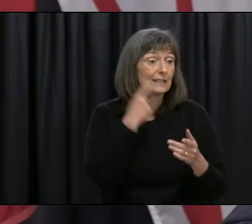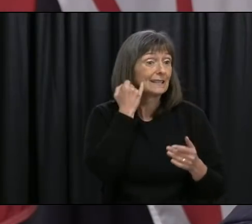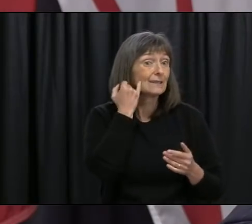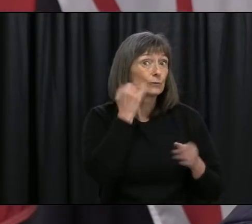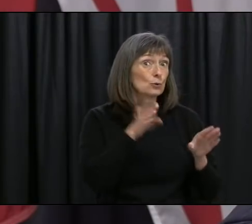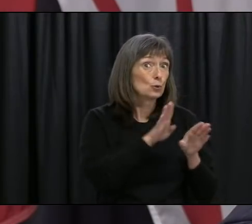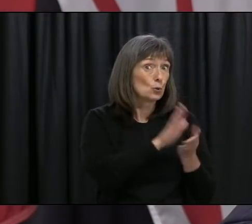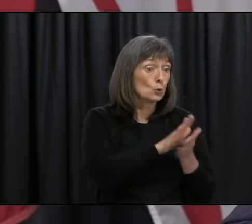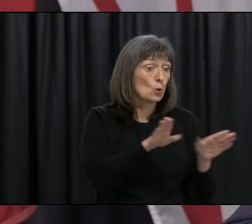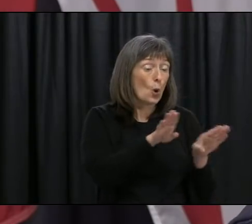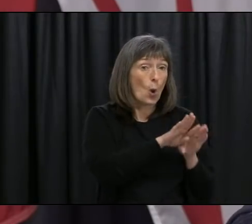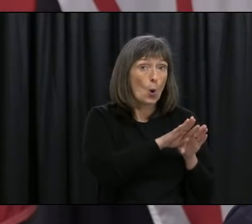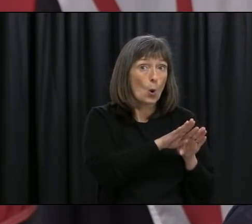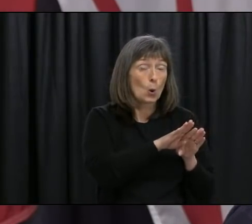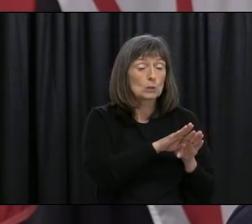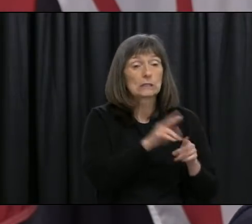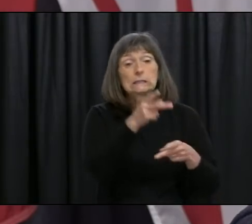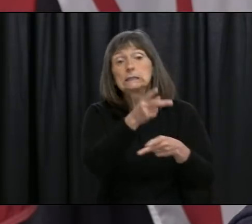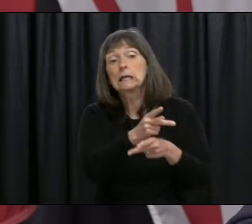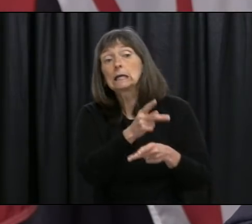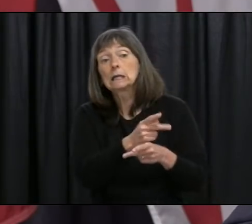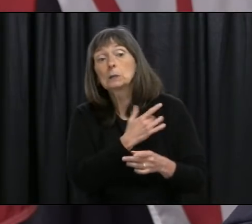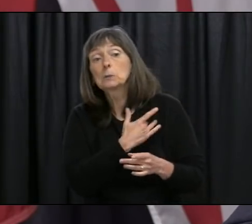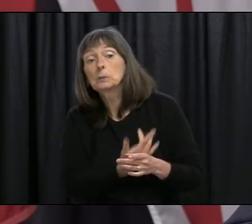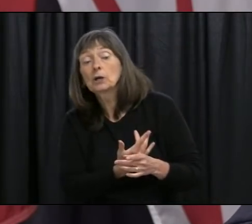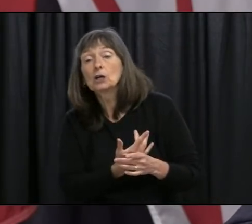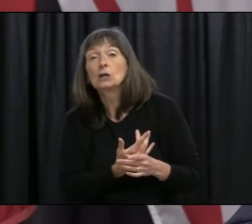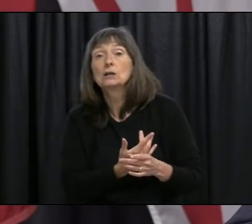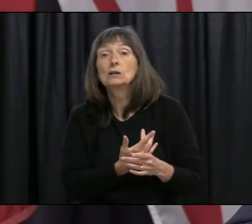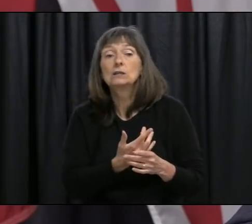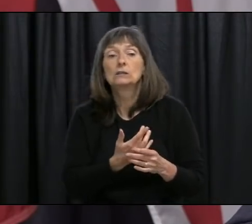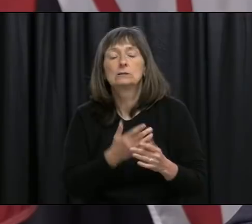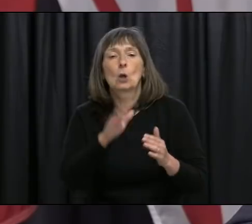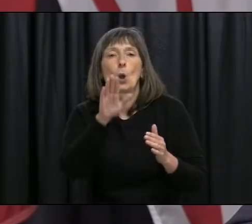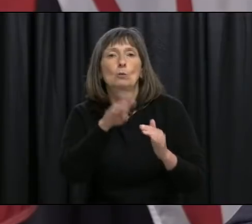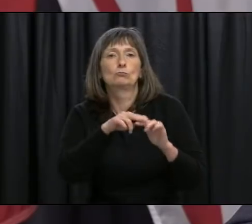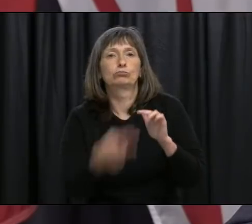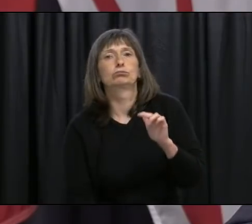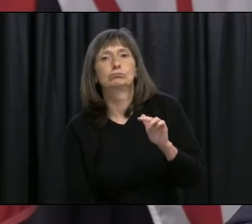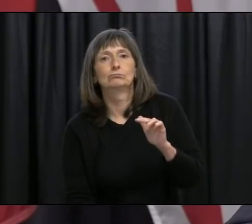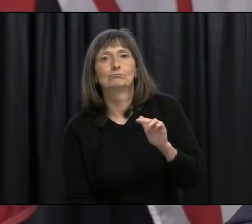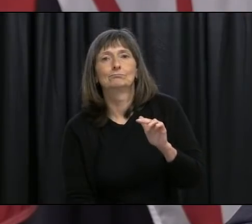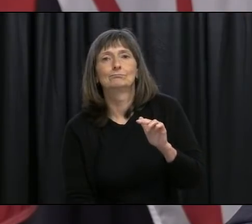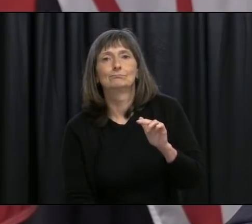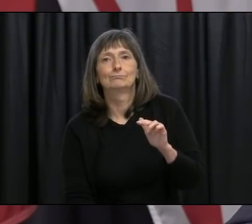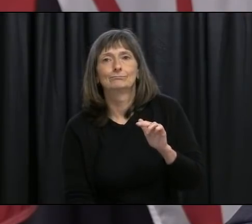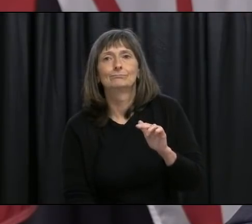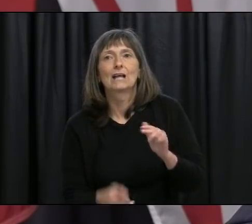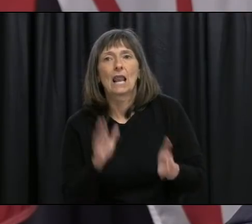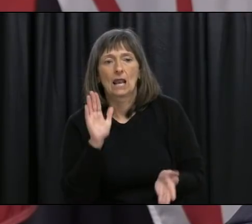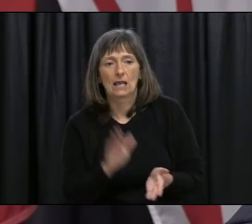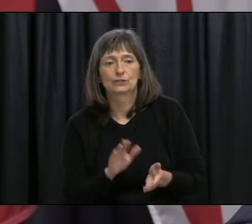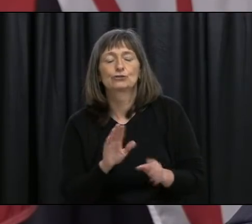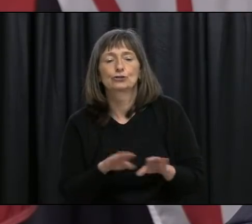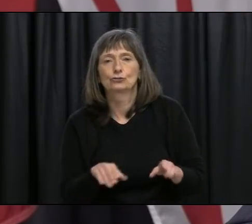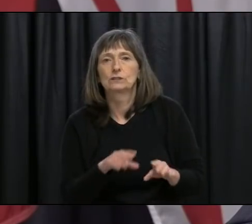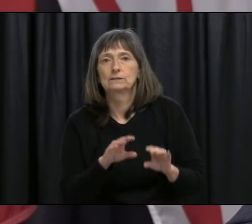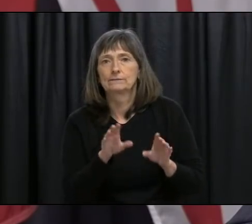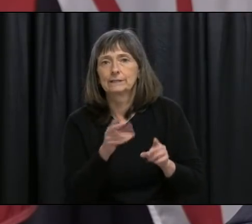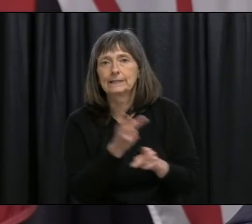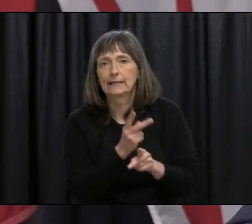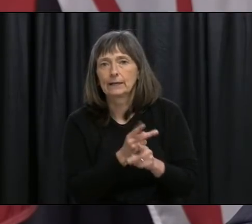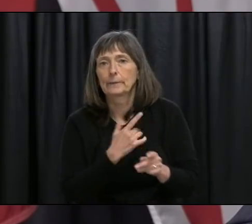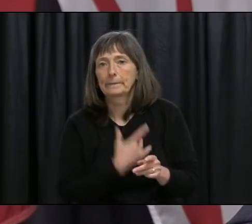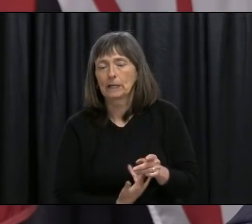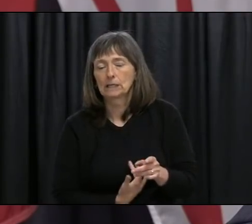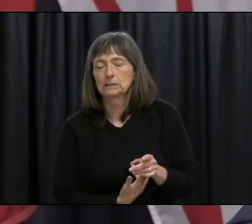closed, is that it was not unusual to see the enrollment drop in child care centres. So when you look at and you do the analysis on what